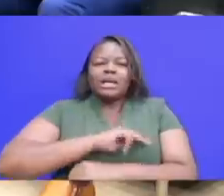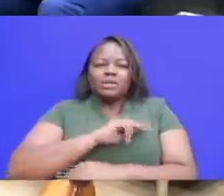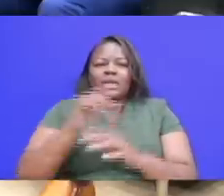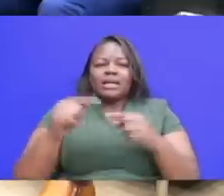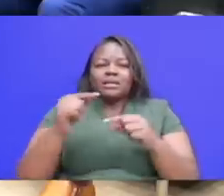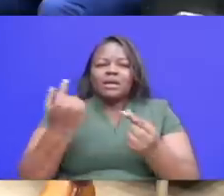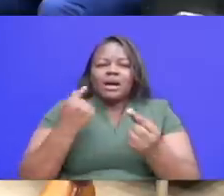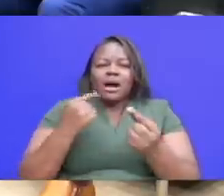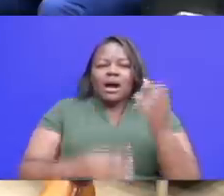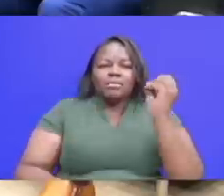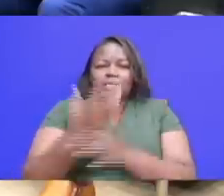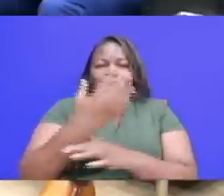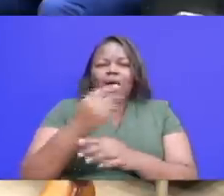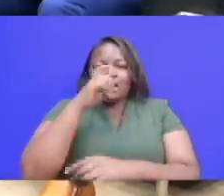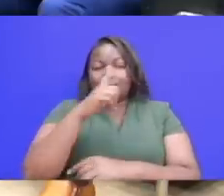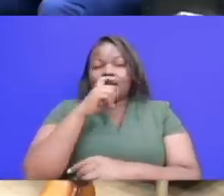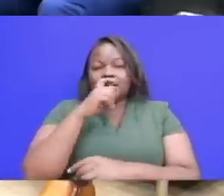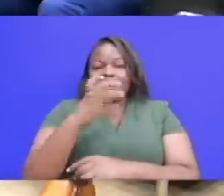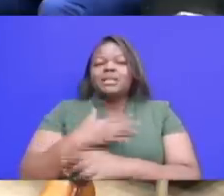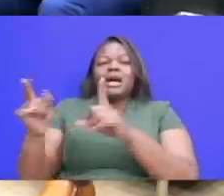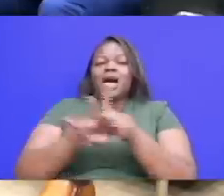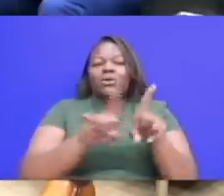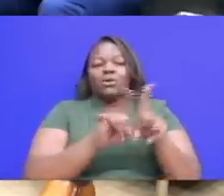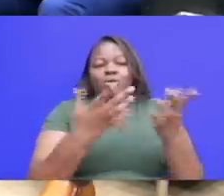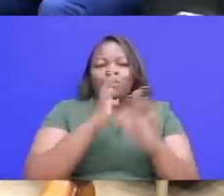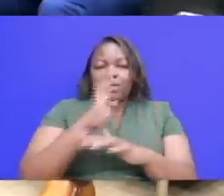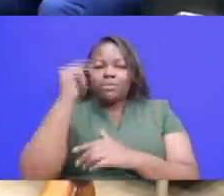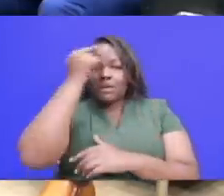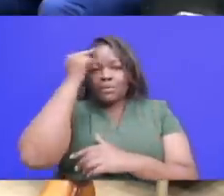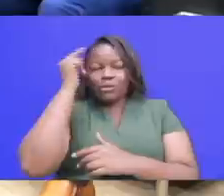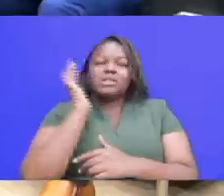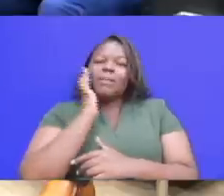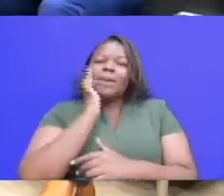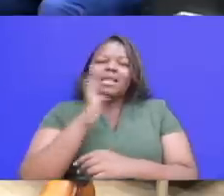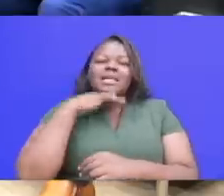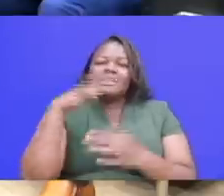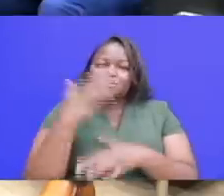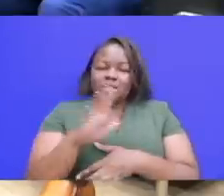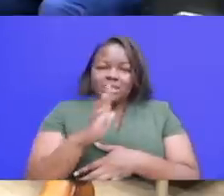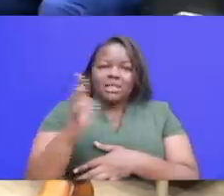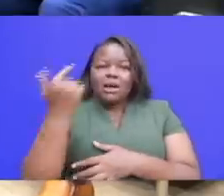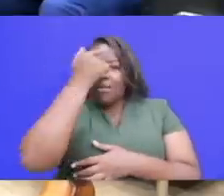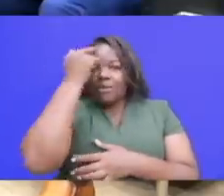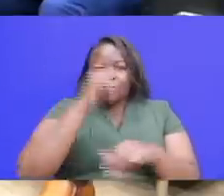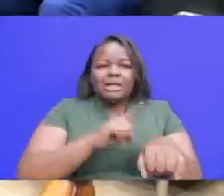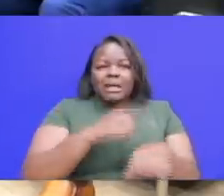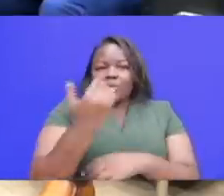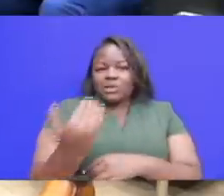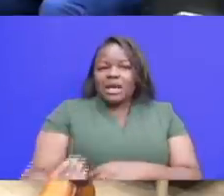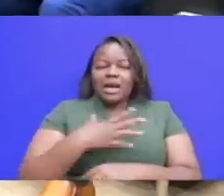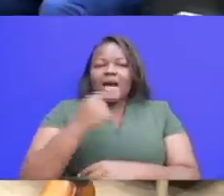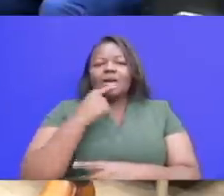generated jealousy. And probably it is because the mother had died when he was young. So his